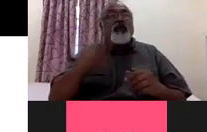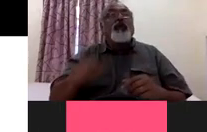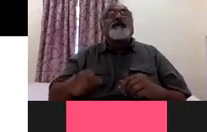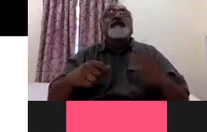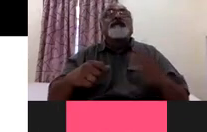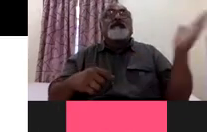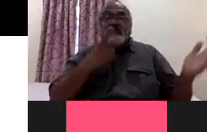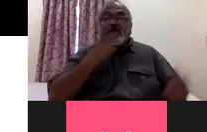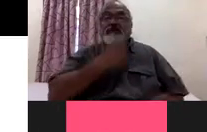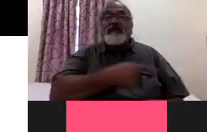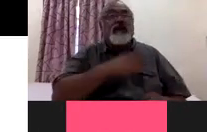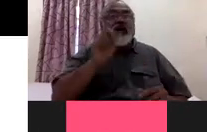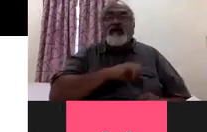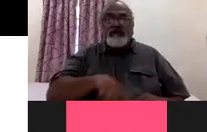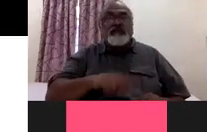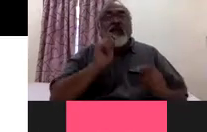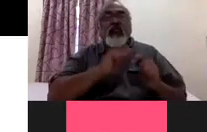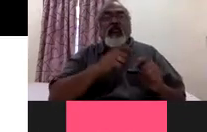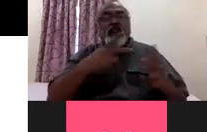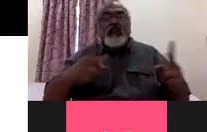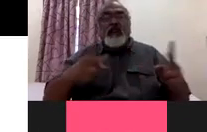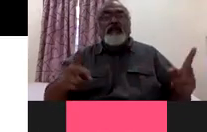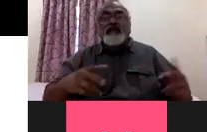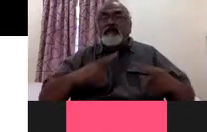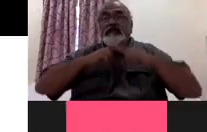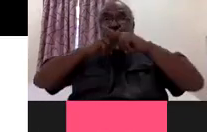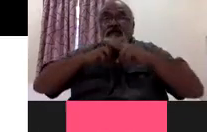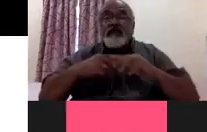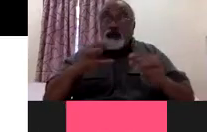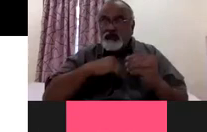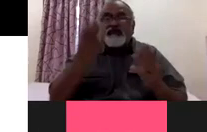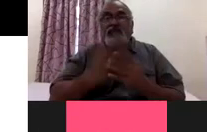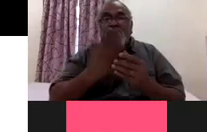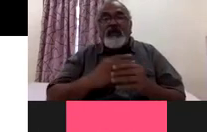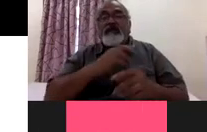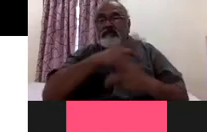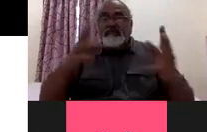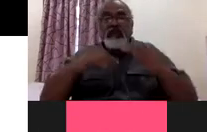and defend in the court of law. So that, because of that, a lot of companies